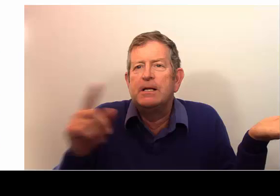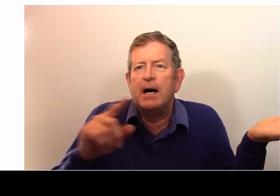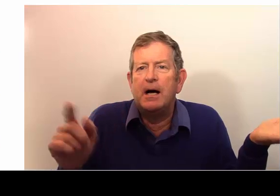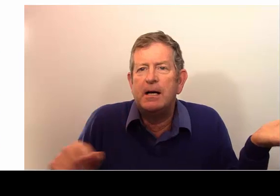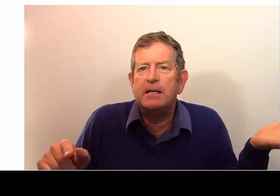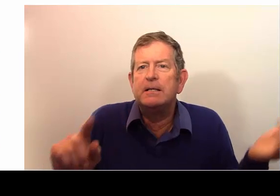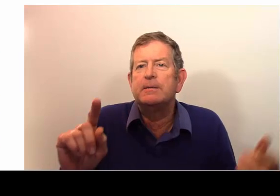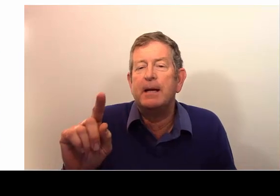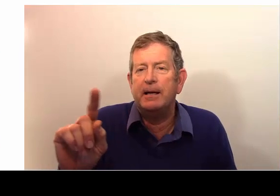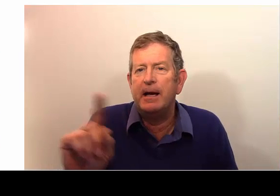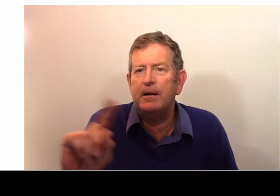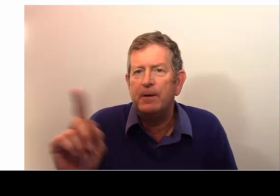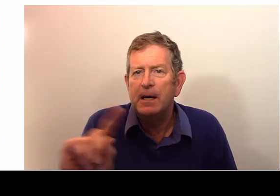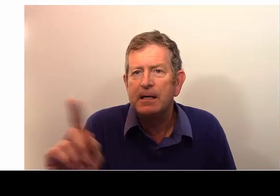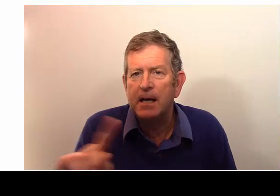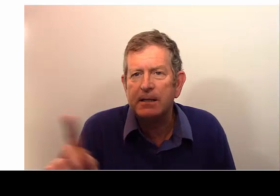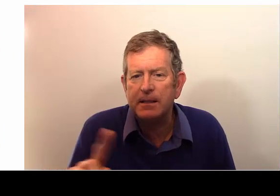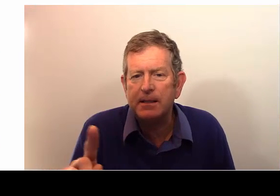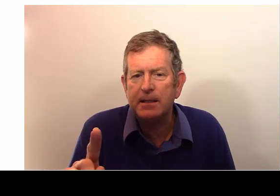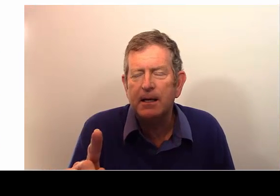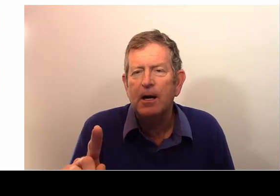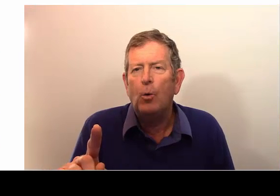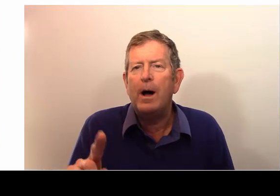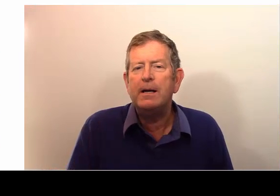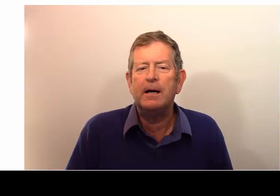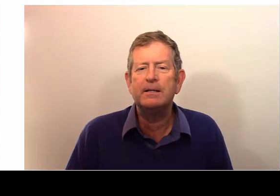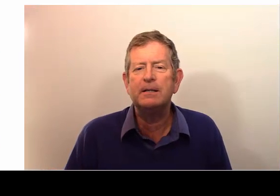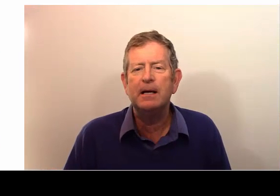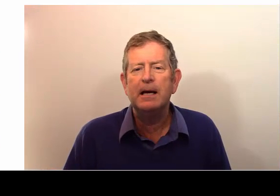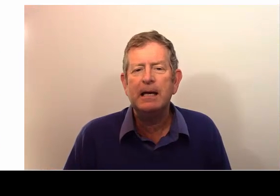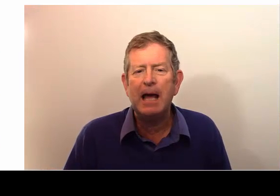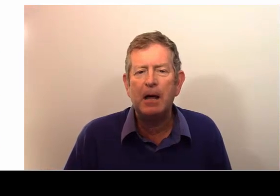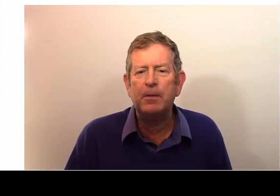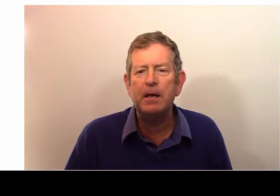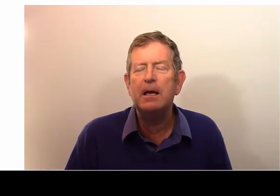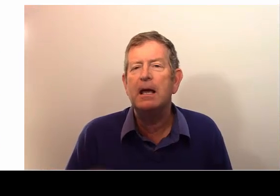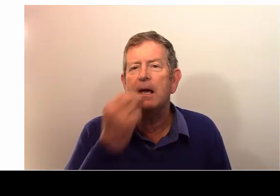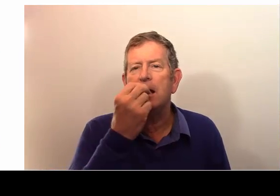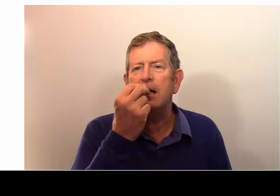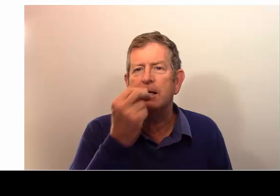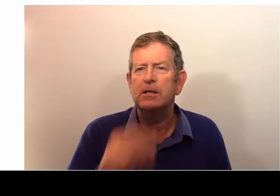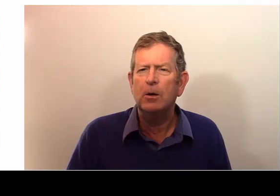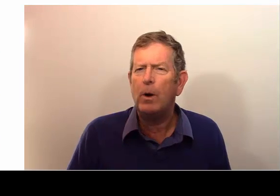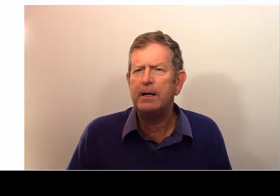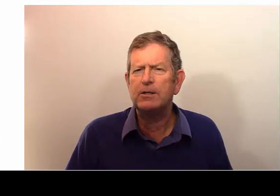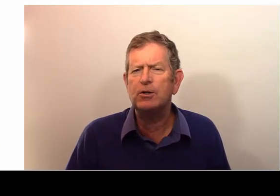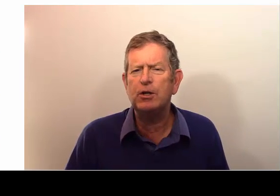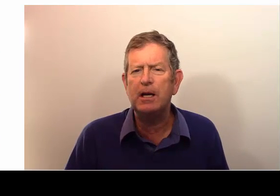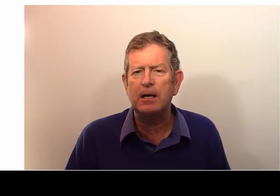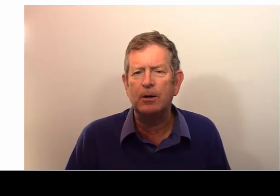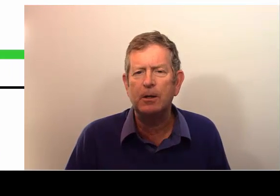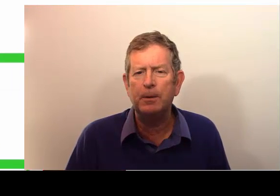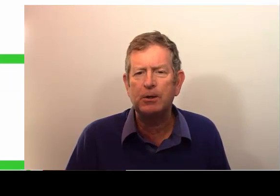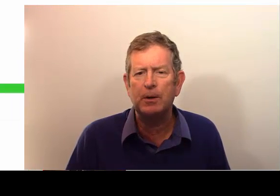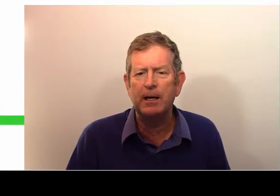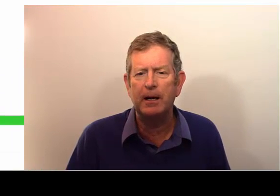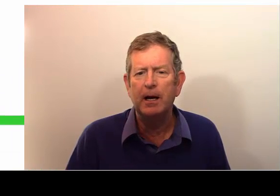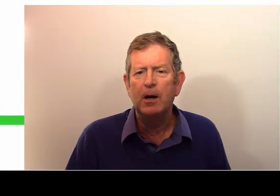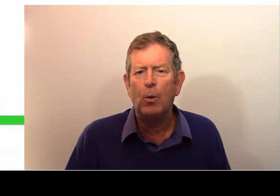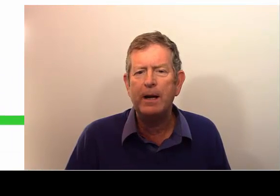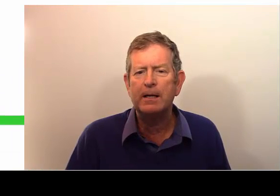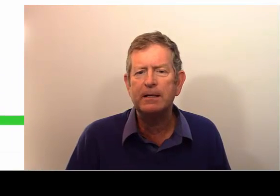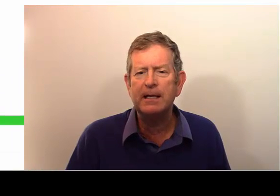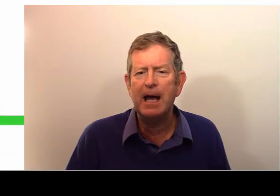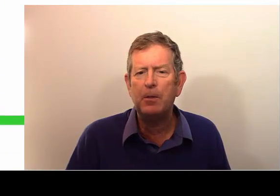so does, make it negative. Doesn't. Why doesn't Kathy eat? Why doesn't she eat? Look at the picture